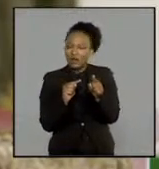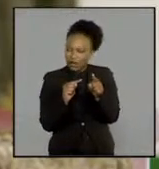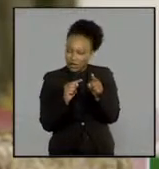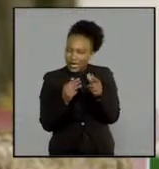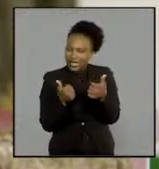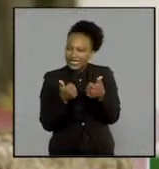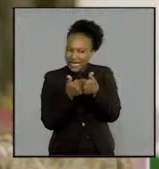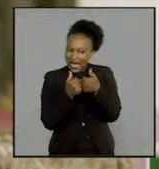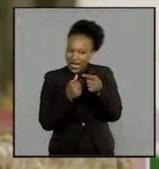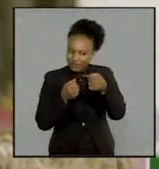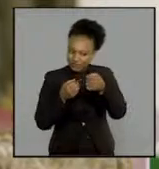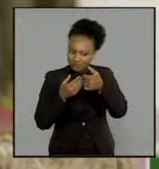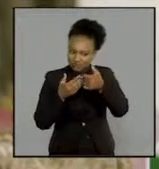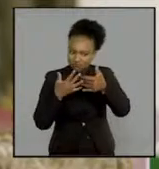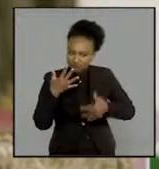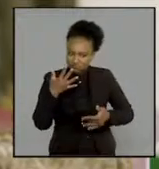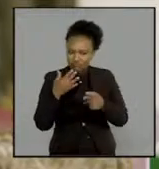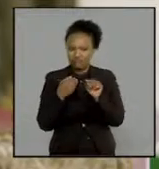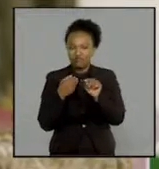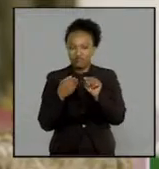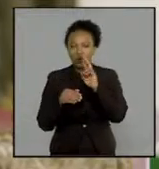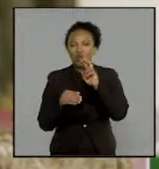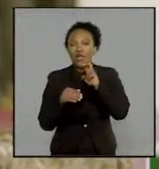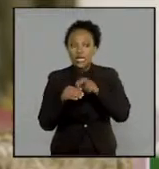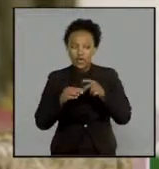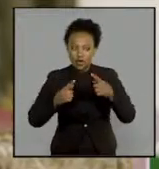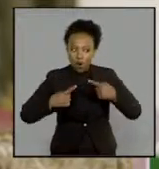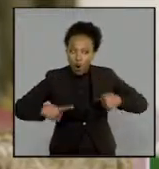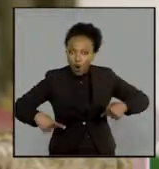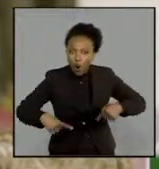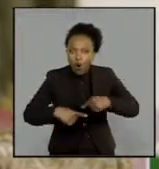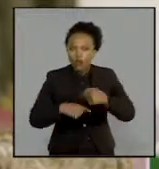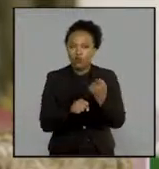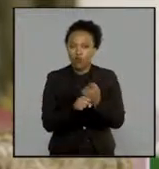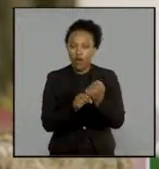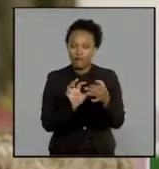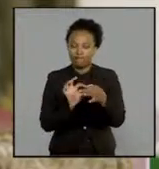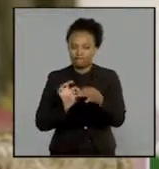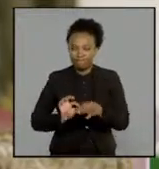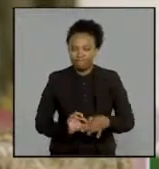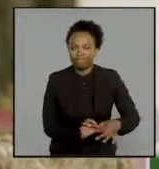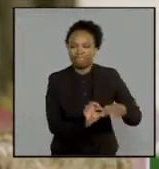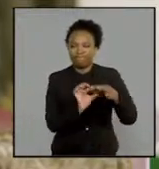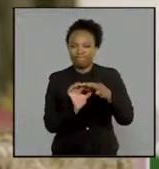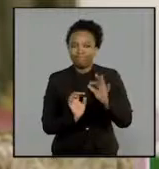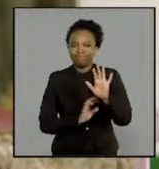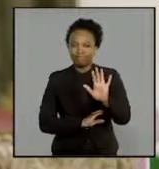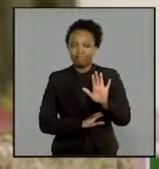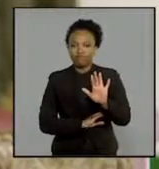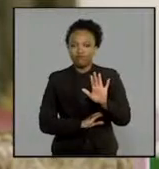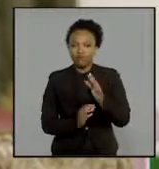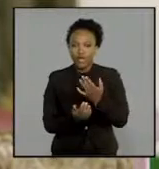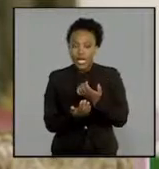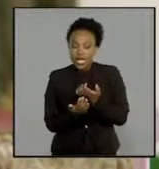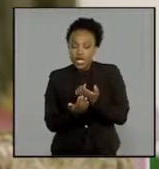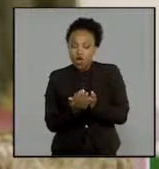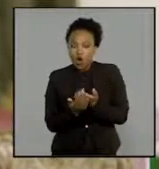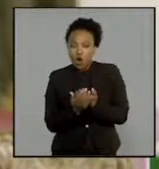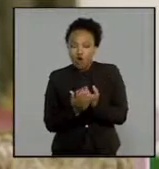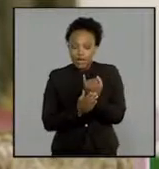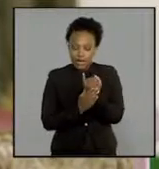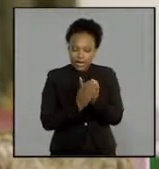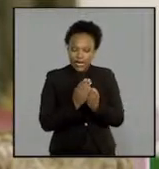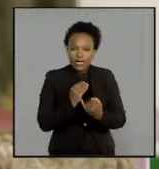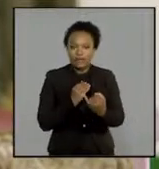but some of the challenges that need our concerted effort.